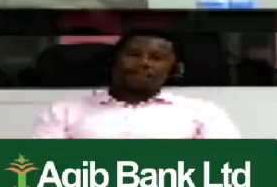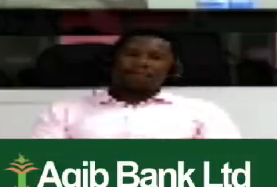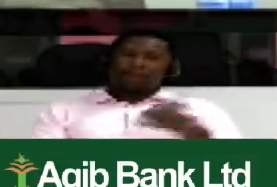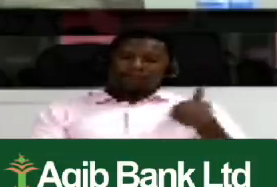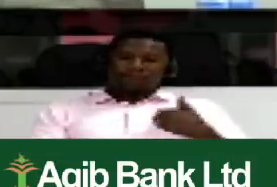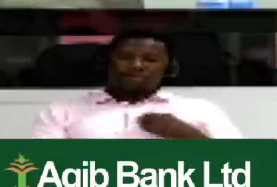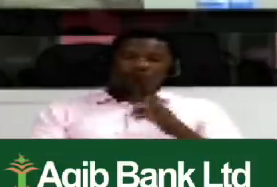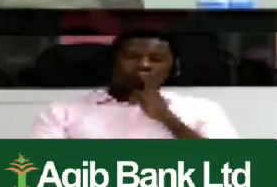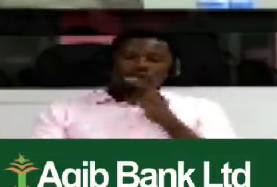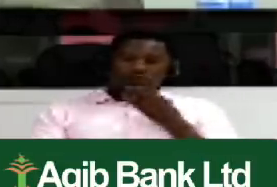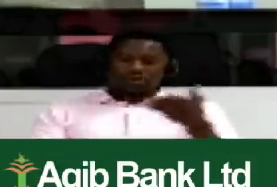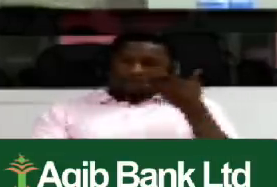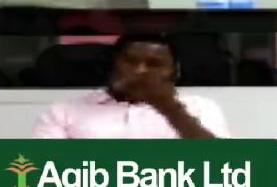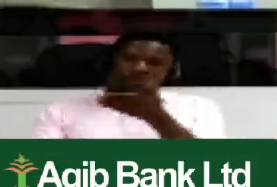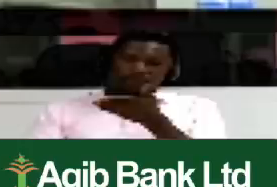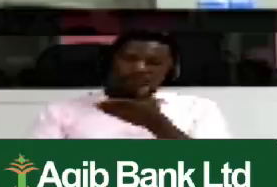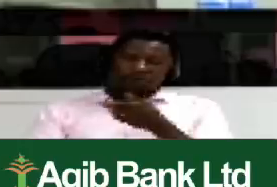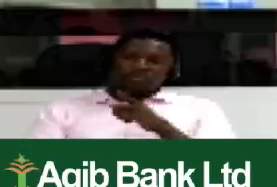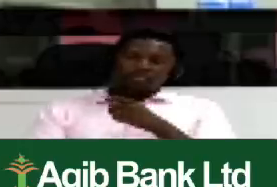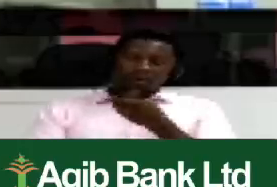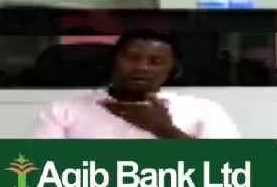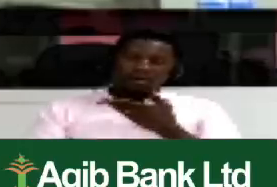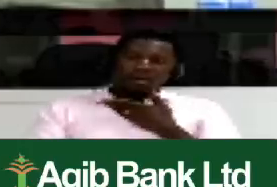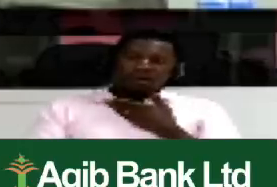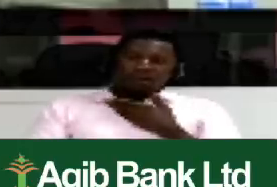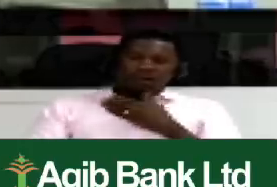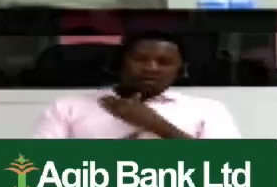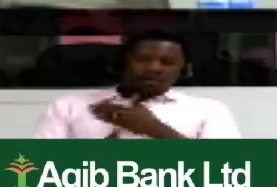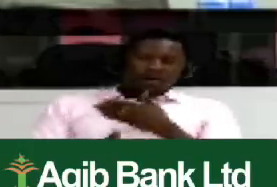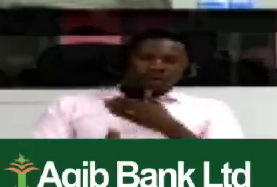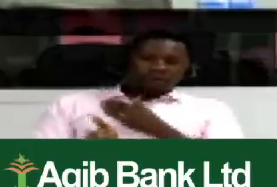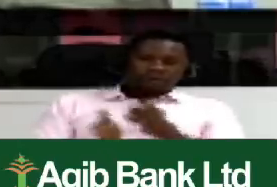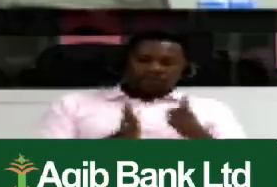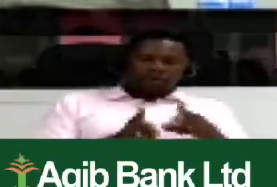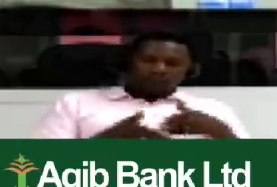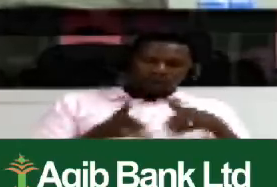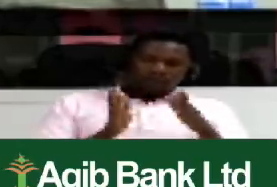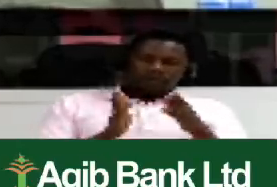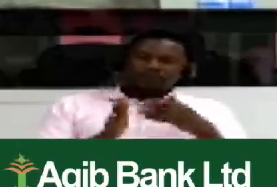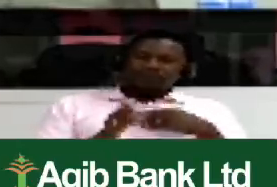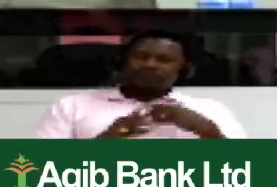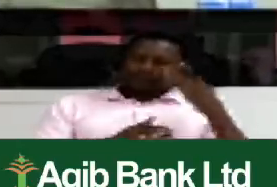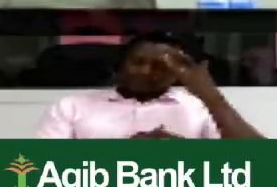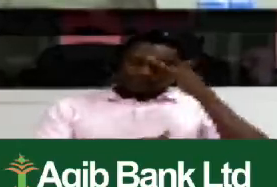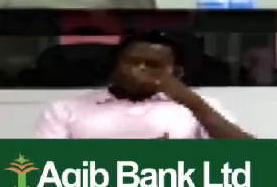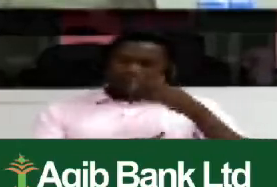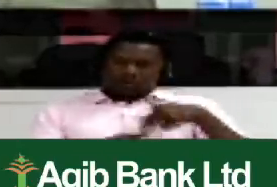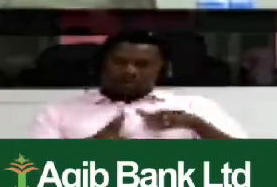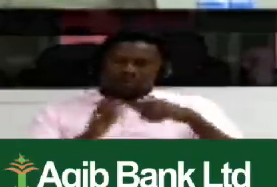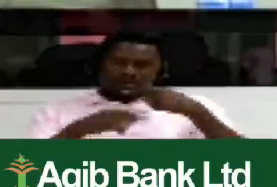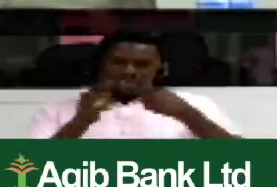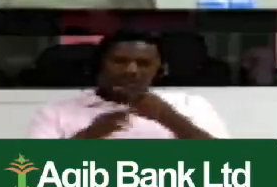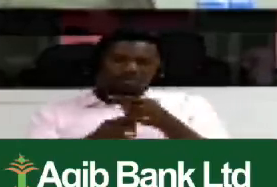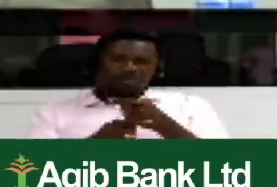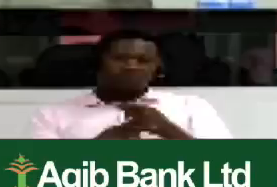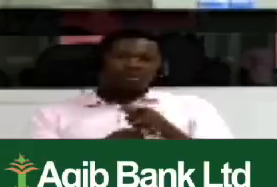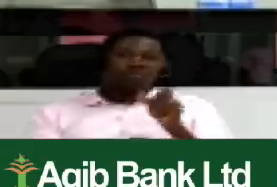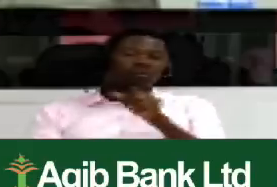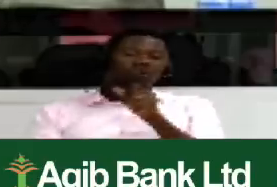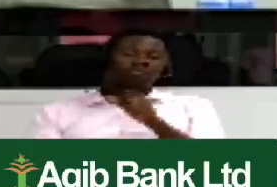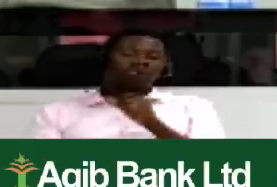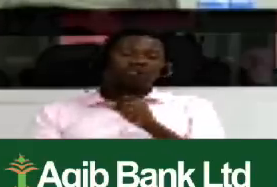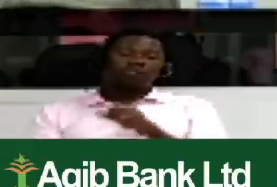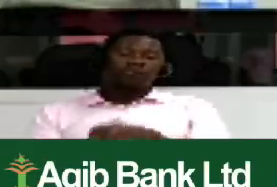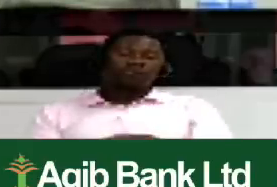People who came out may have had an organized way and intention to go about it. But they